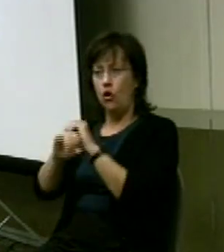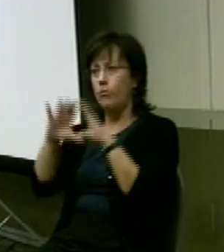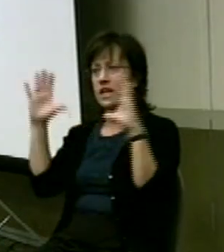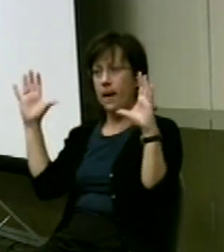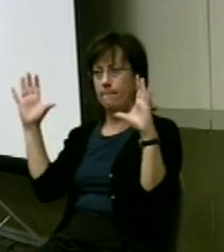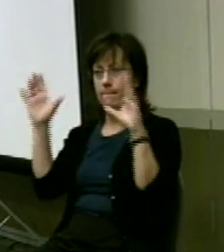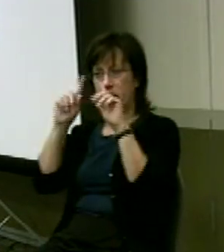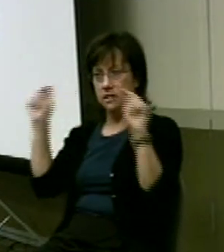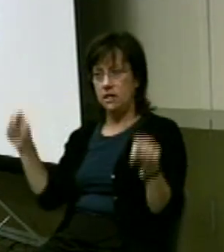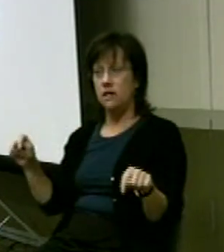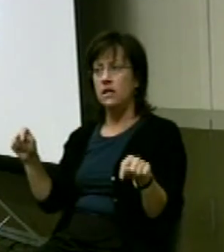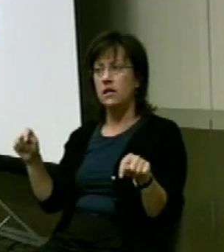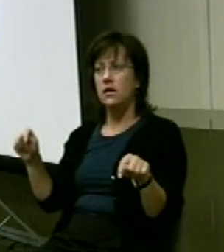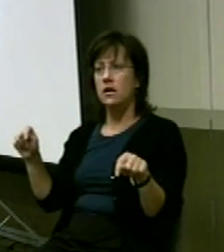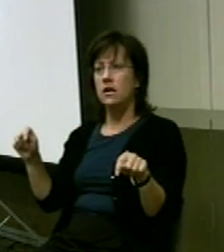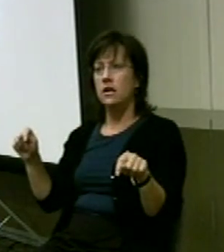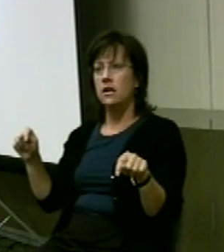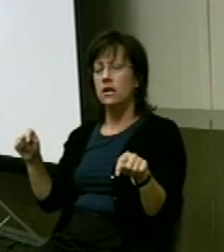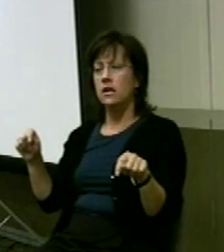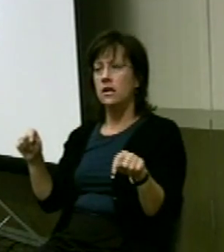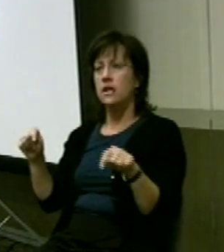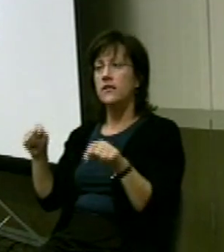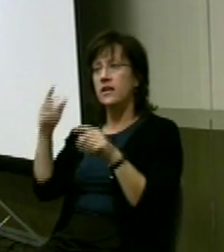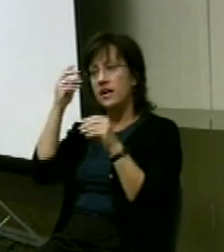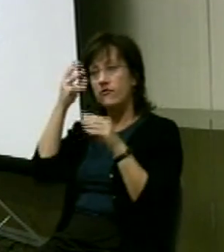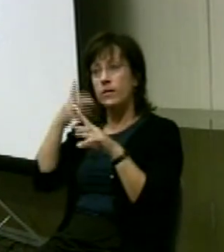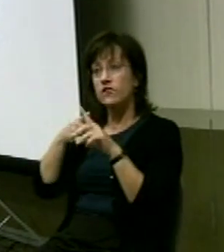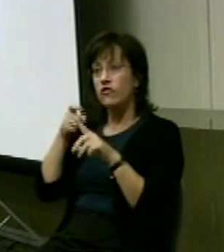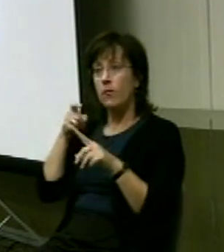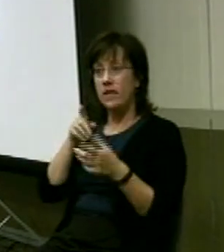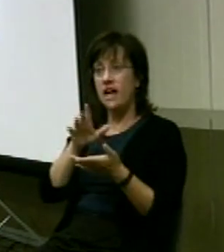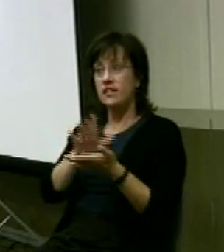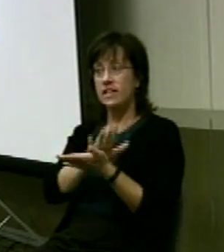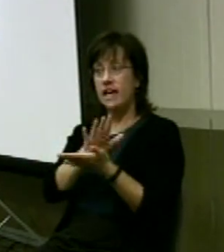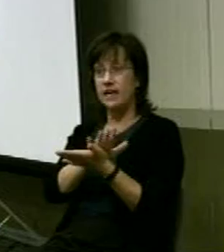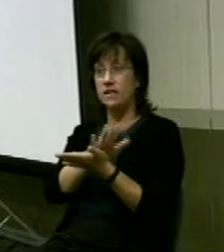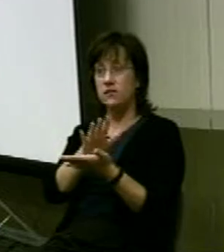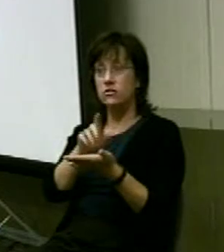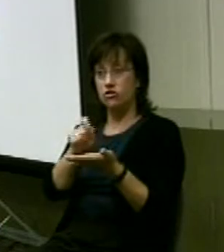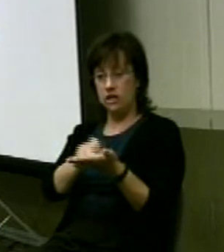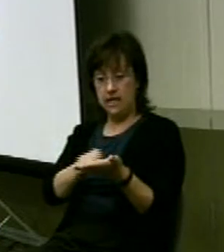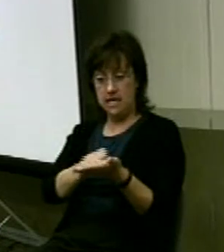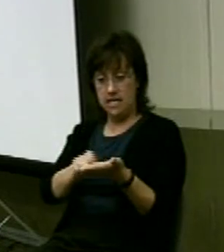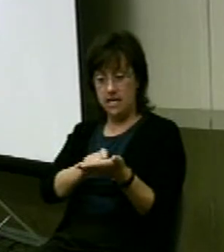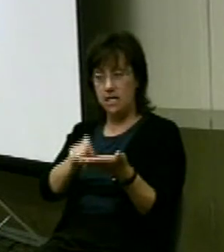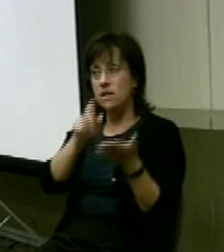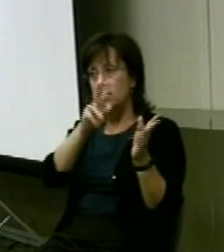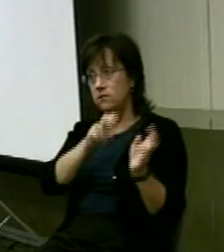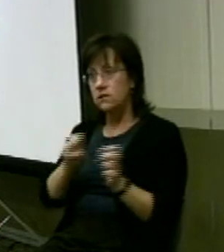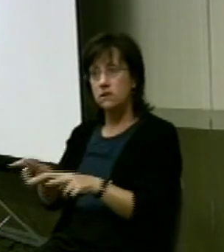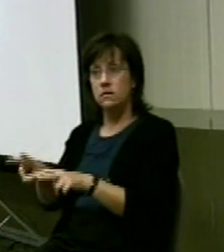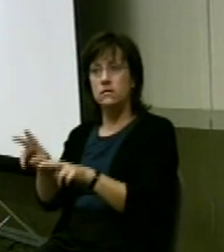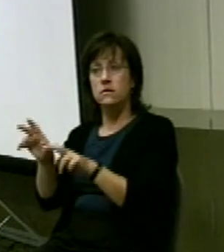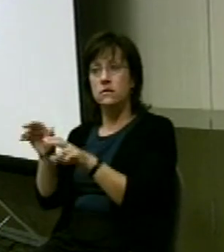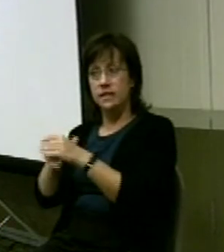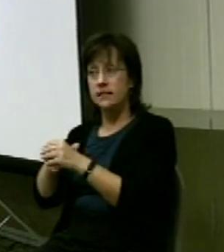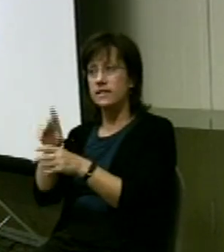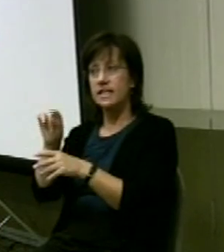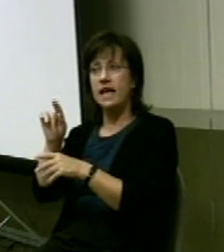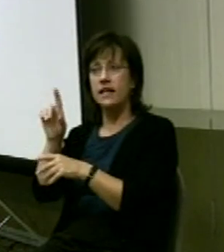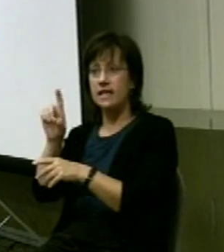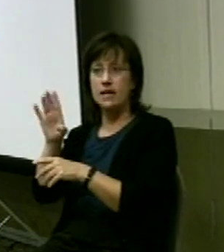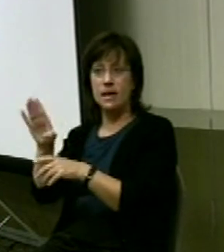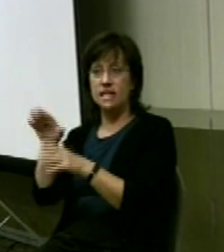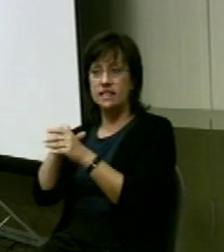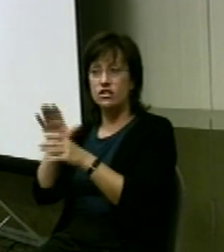going to open up the template, transfer the information from this data sheet into the database in your